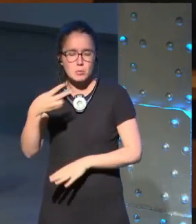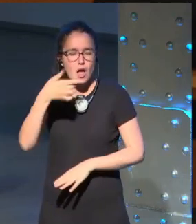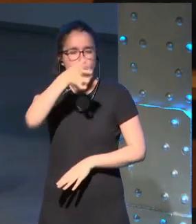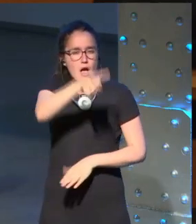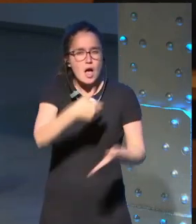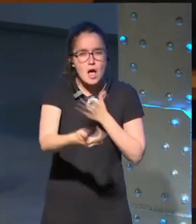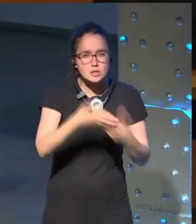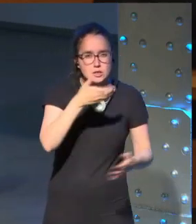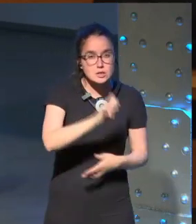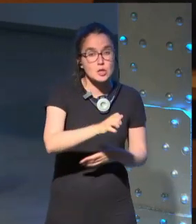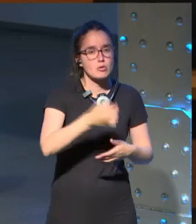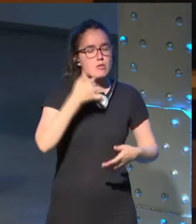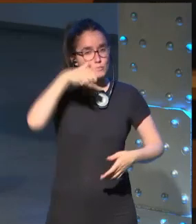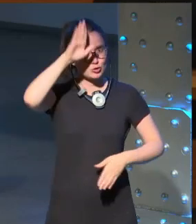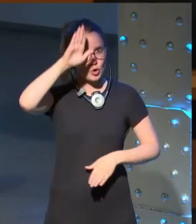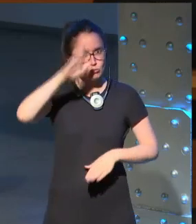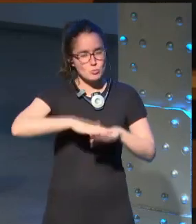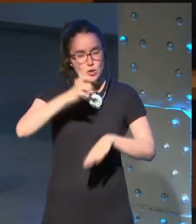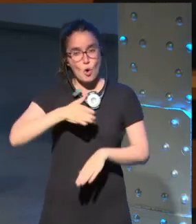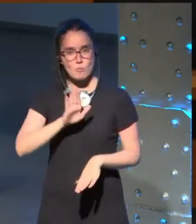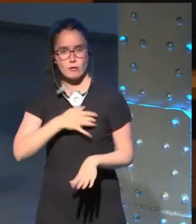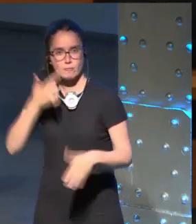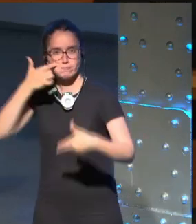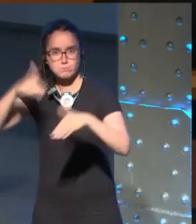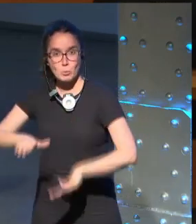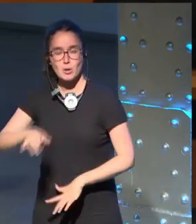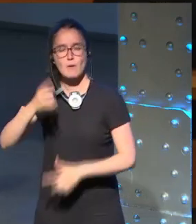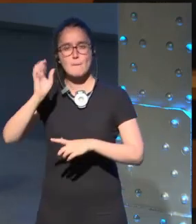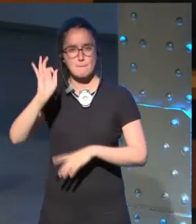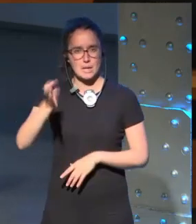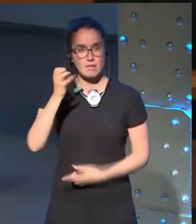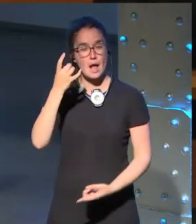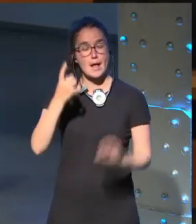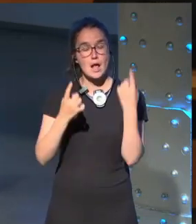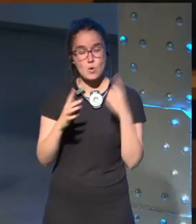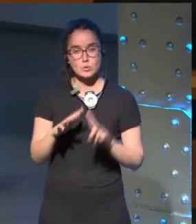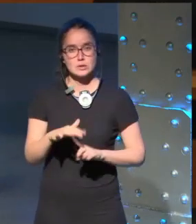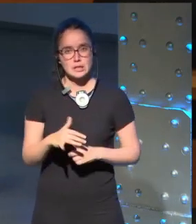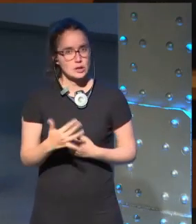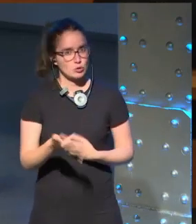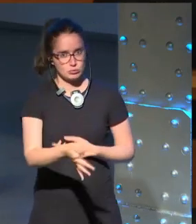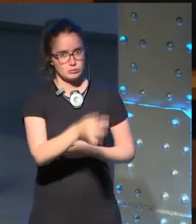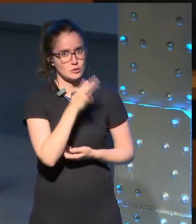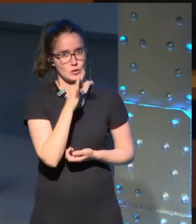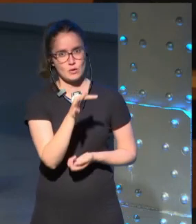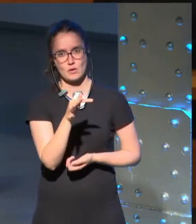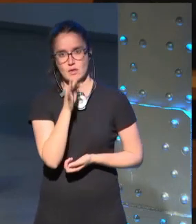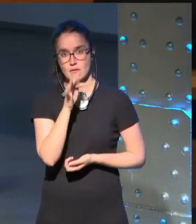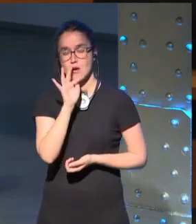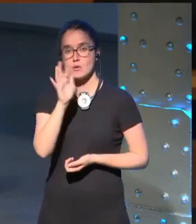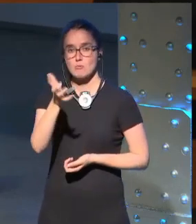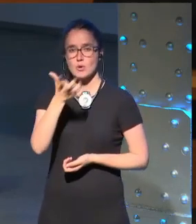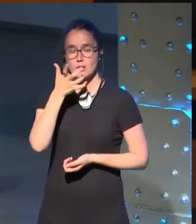eventually solved. The murderer identifies himself, he turns himself in, but there are some cases that have not